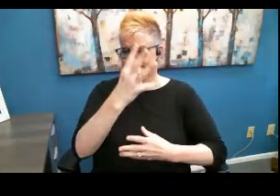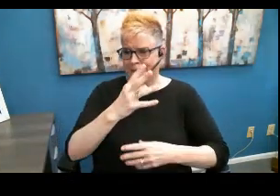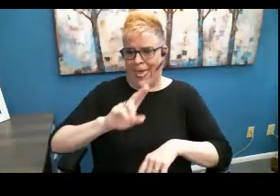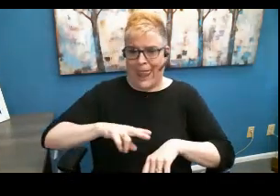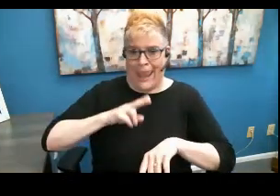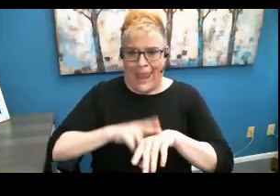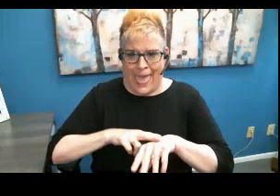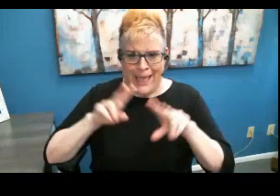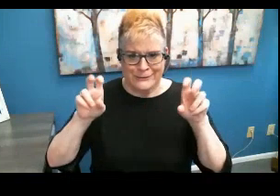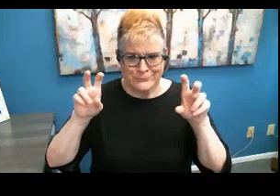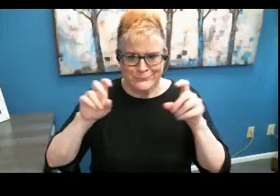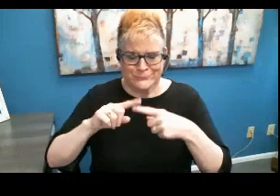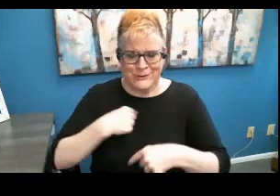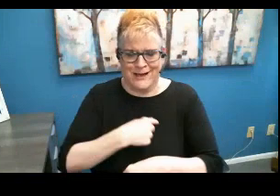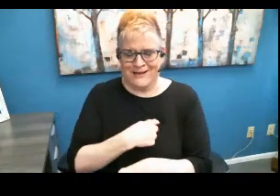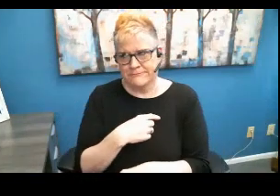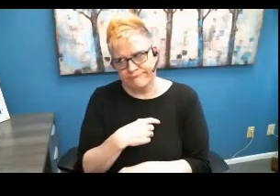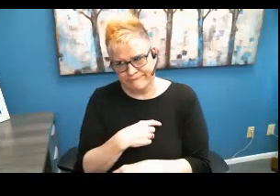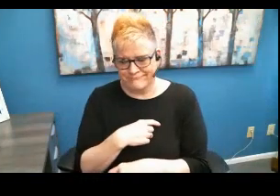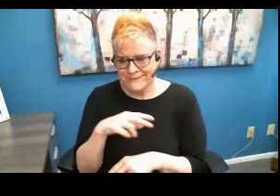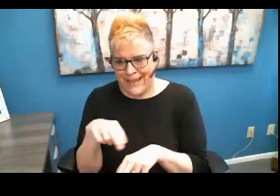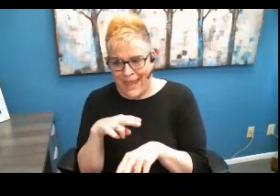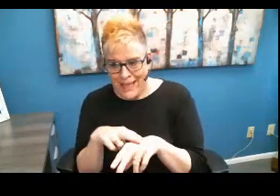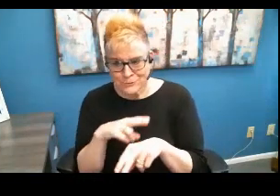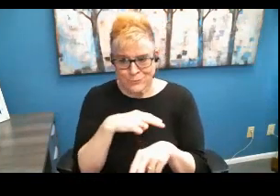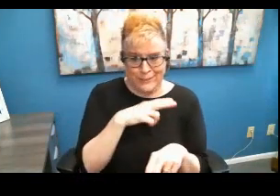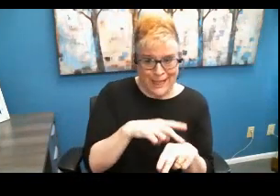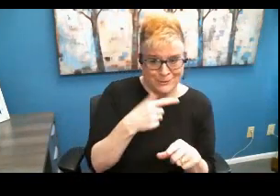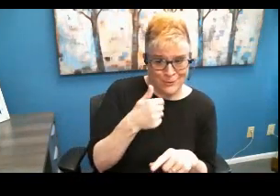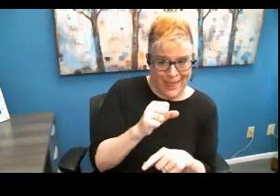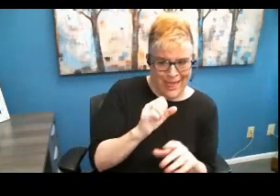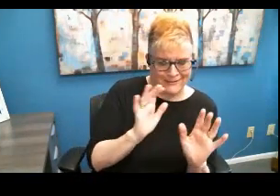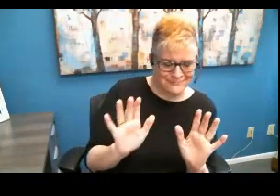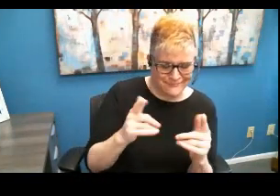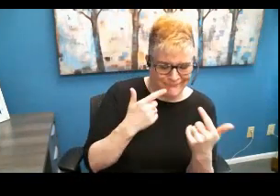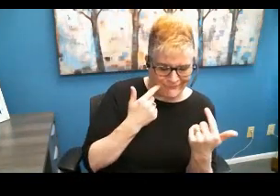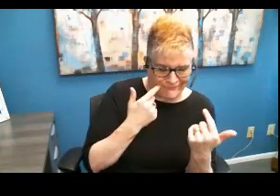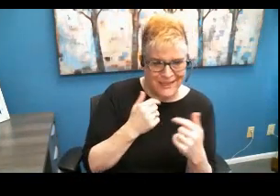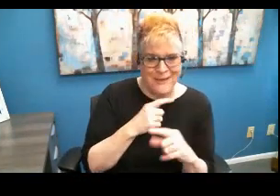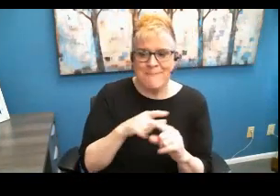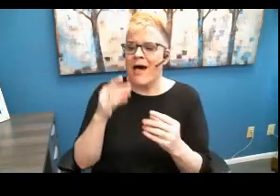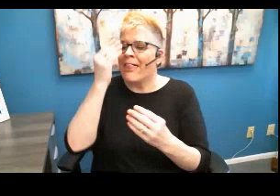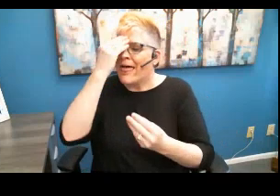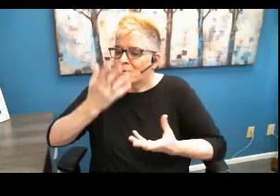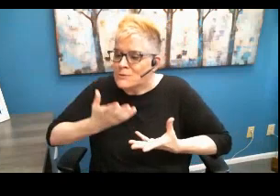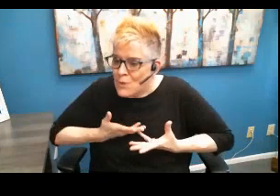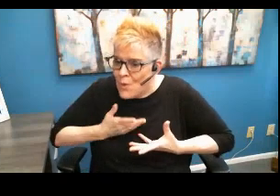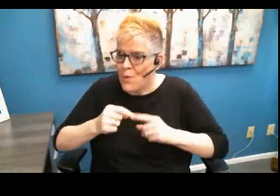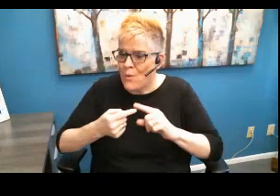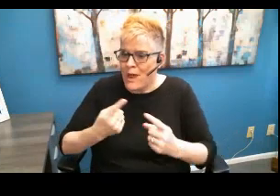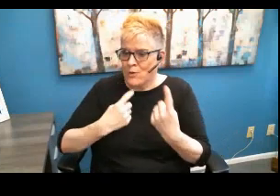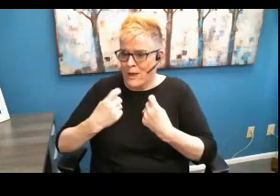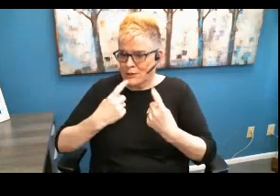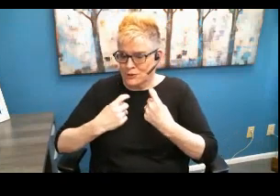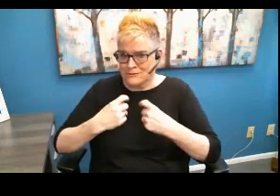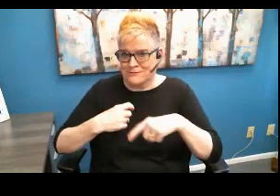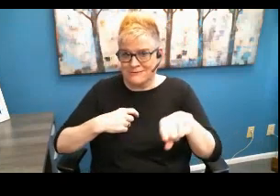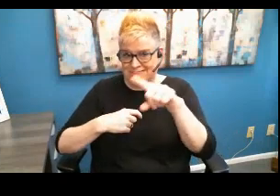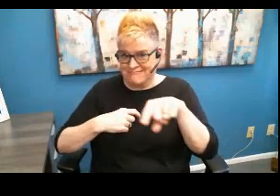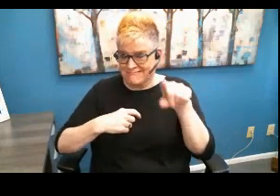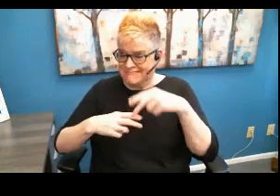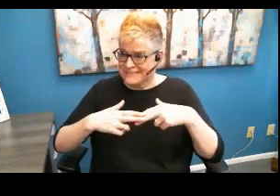But simply, like, we don't know what you don't know, right? So please let us know when you have a question. These slides are